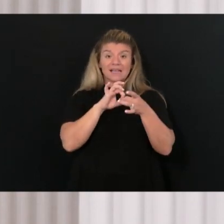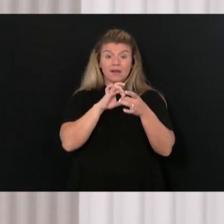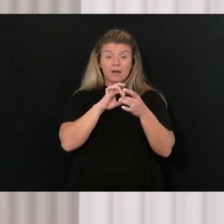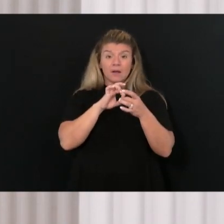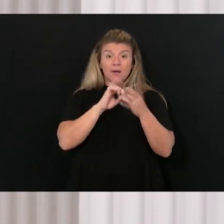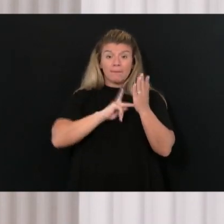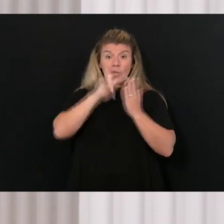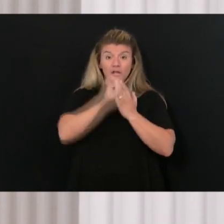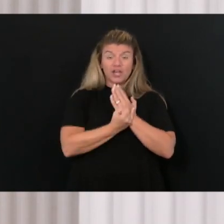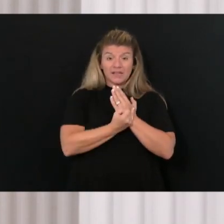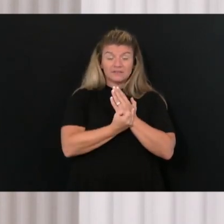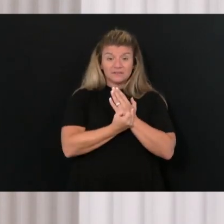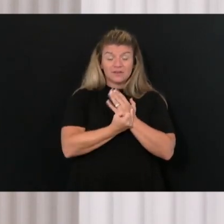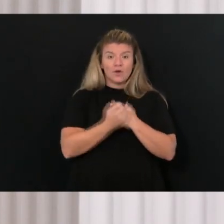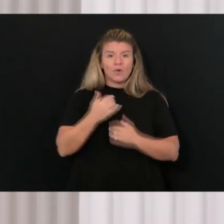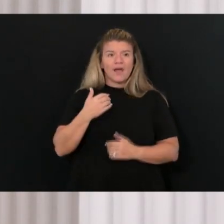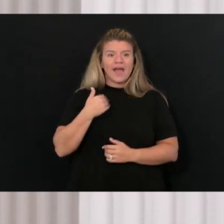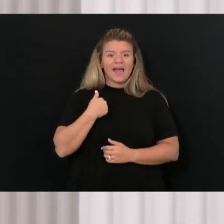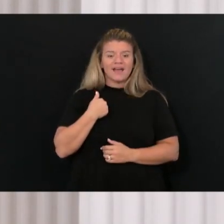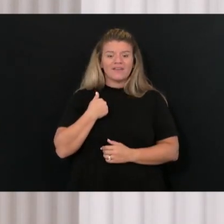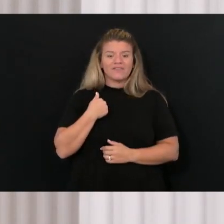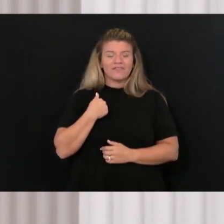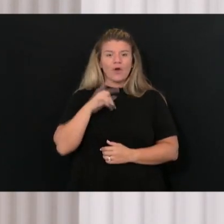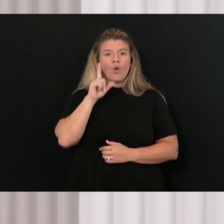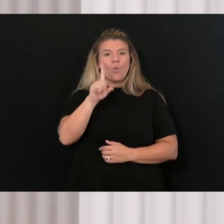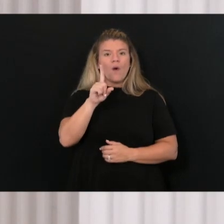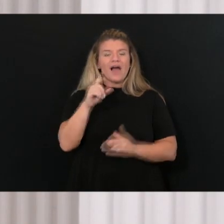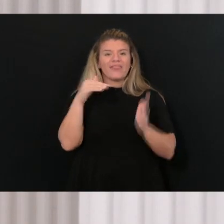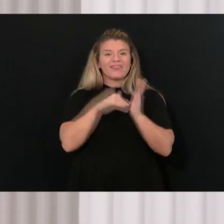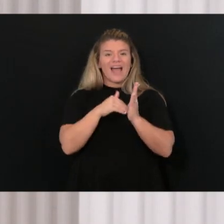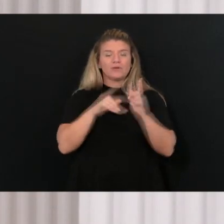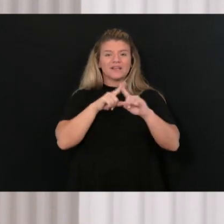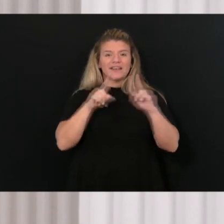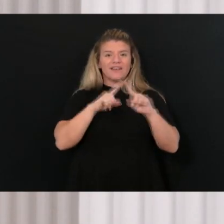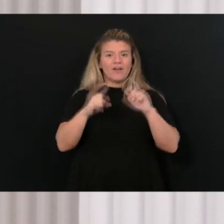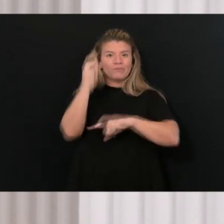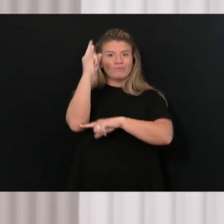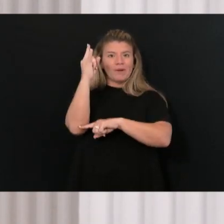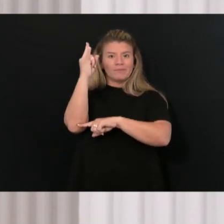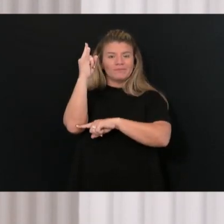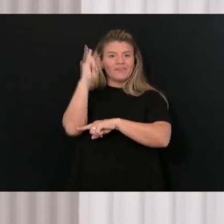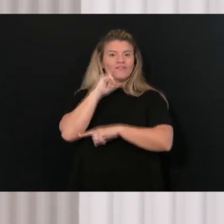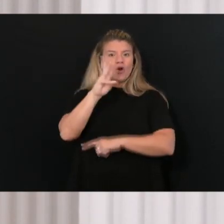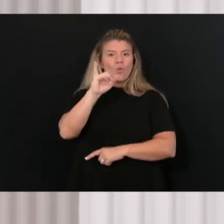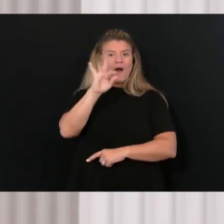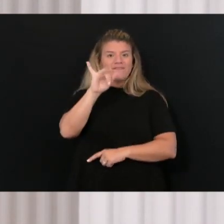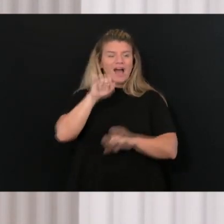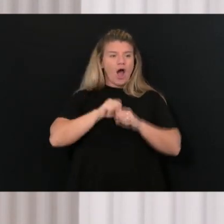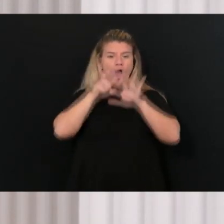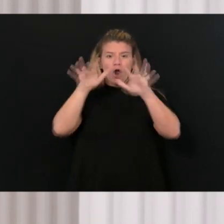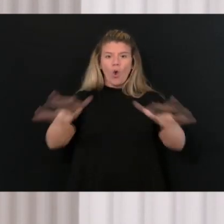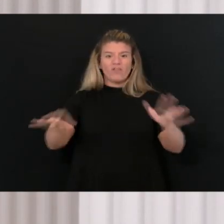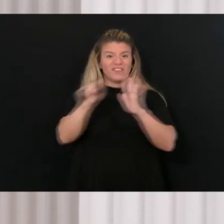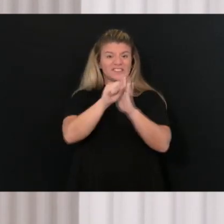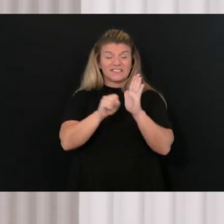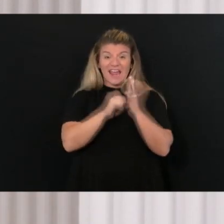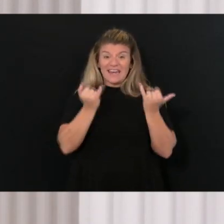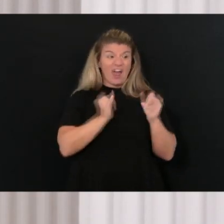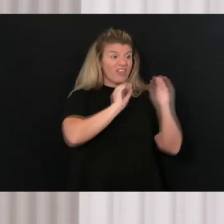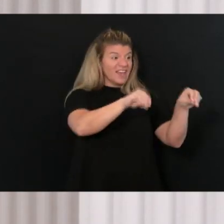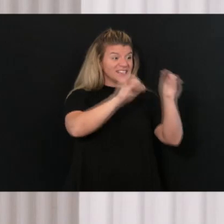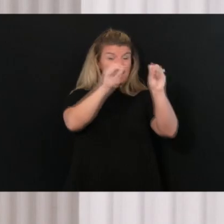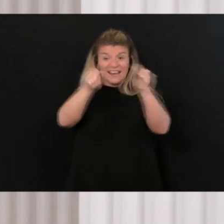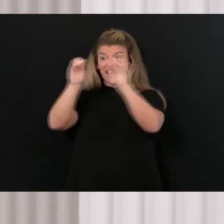for 1,000 points of Wi-Fi across the state. The installation is going great. It looks like we